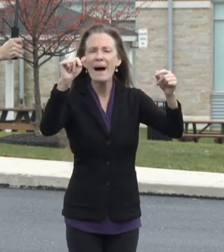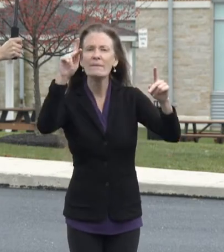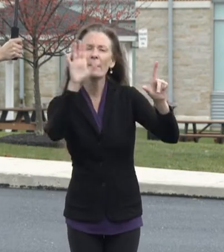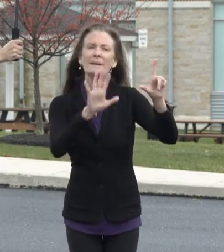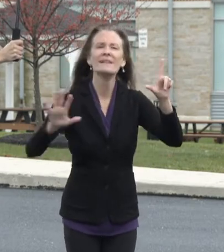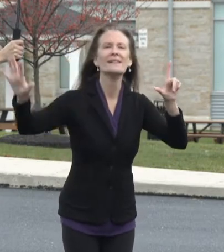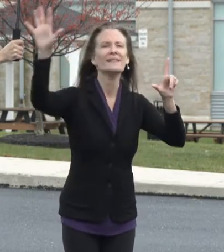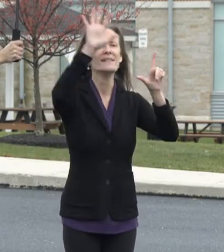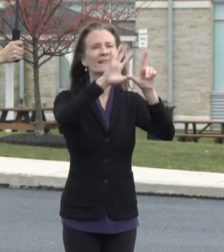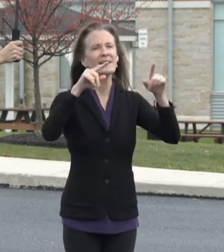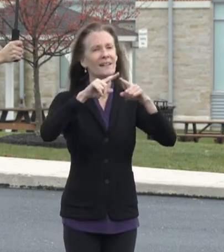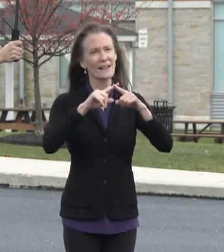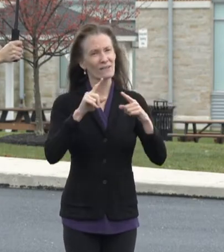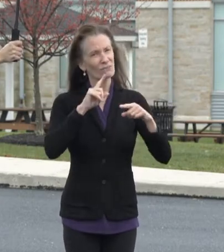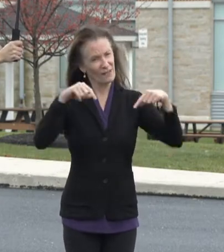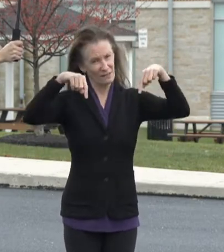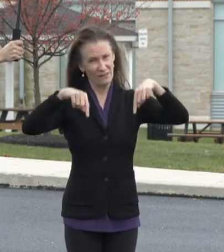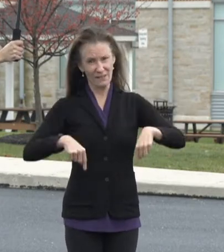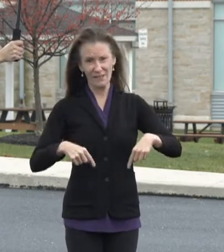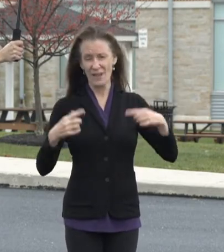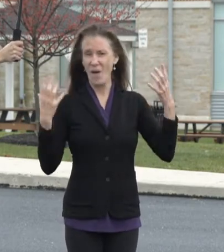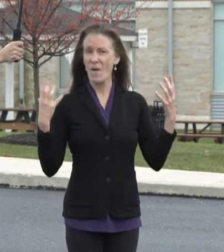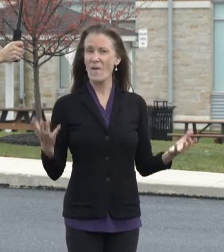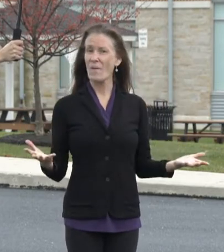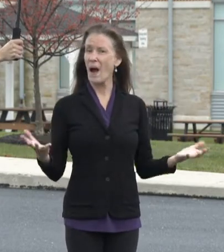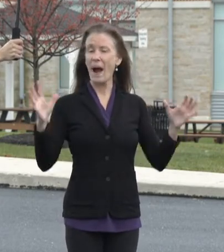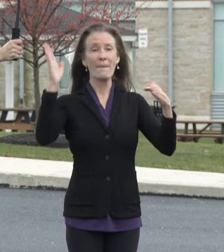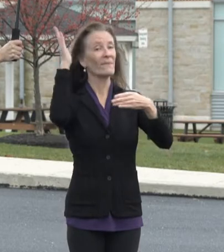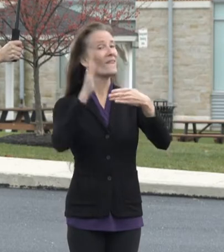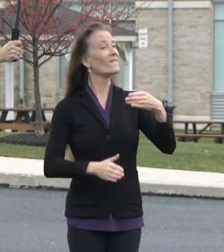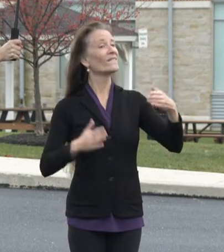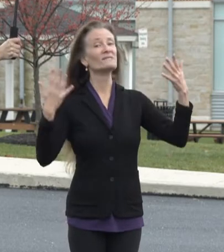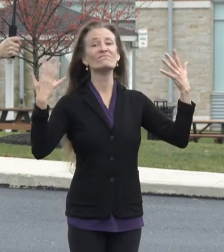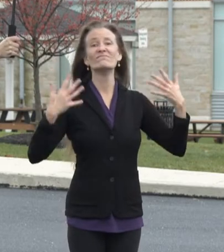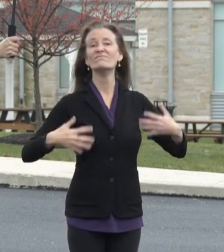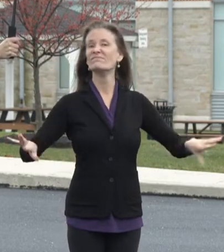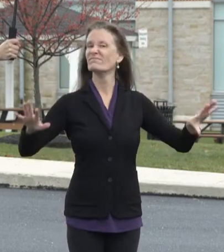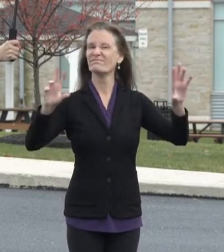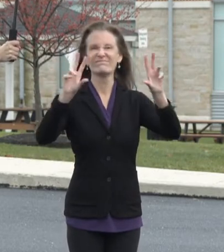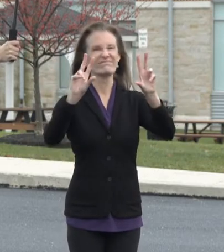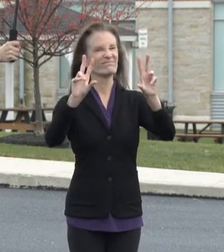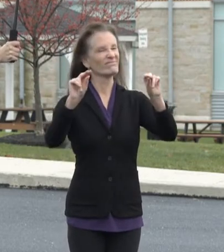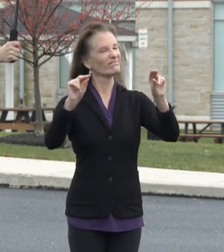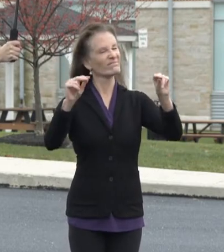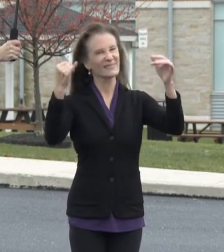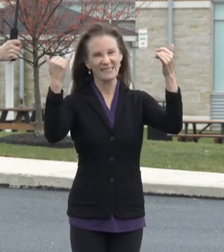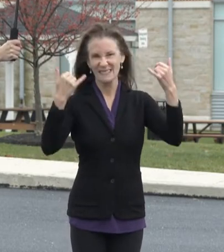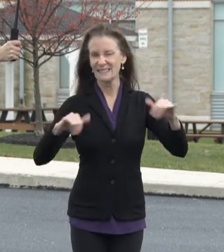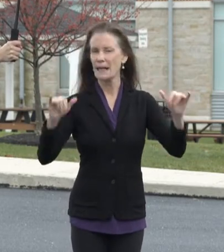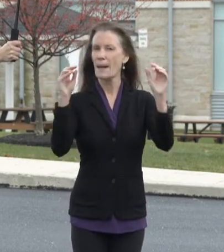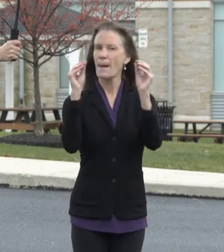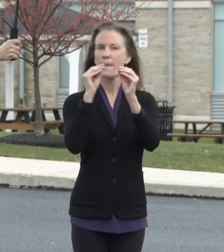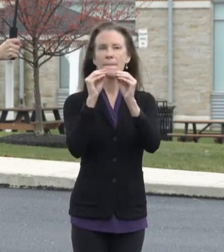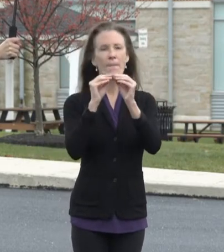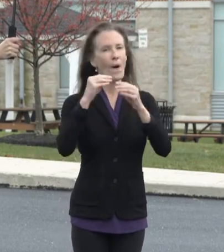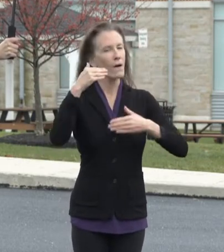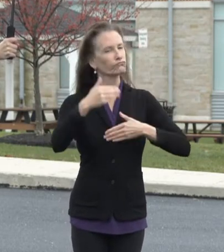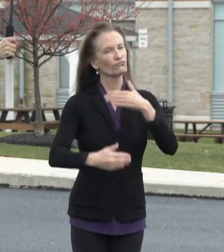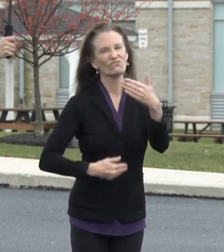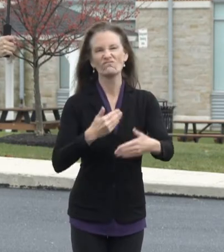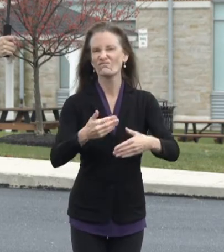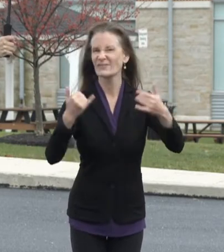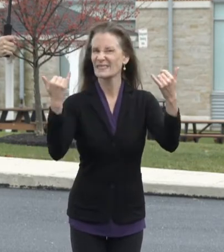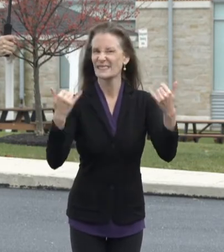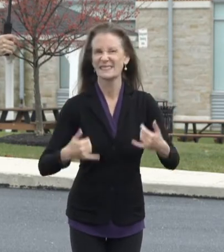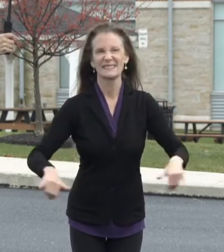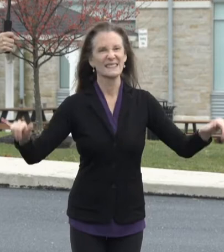believe that this is over, we are still very much in the midst of this pandemic. As Dr. Levine said, cases are going up, not only here